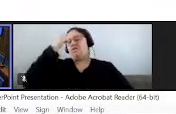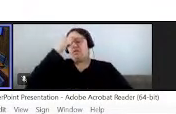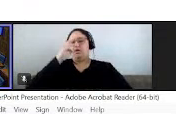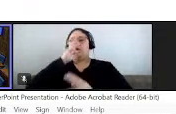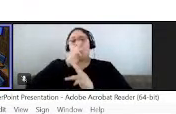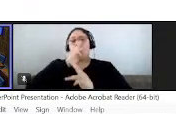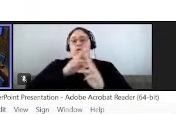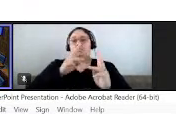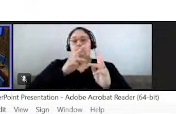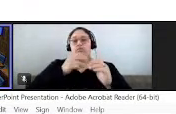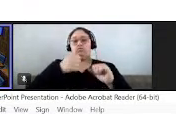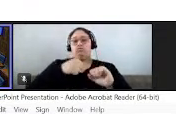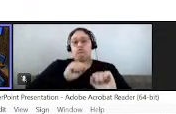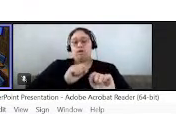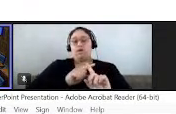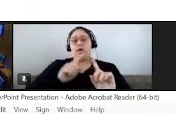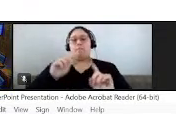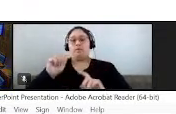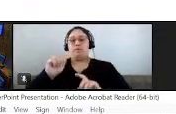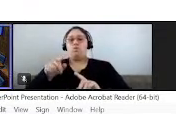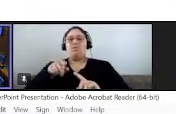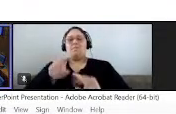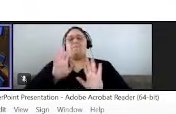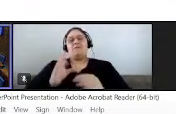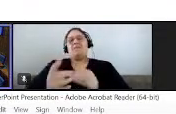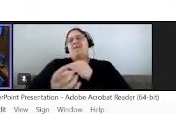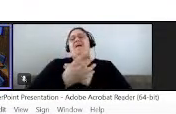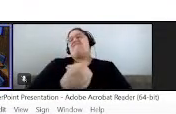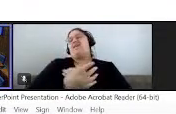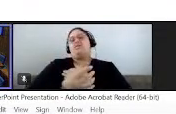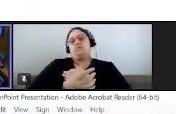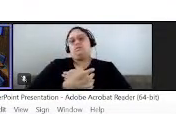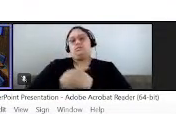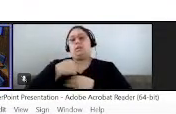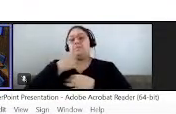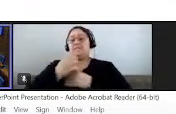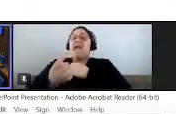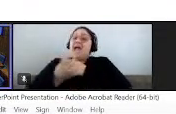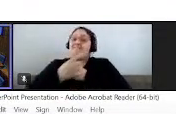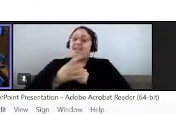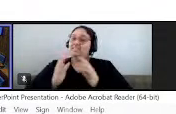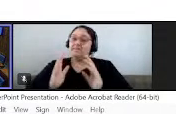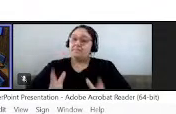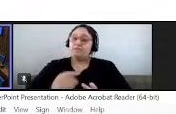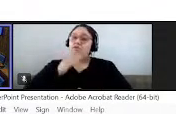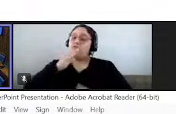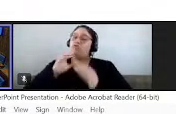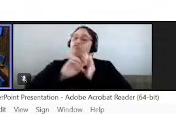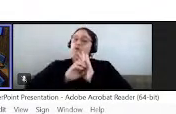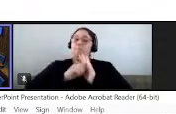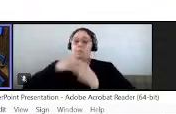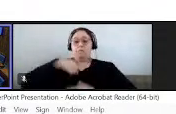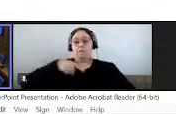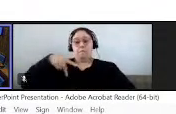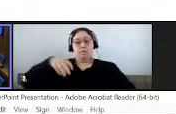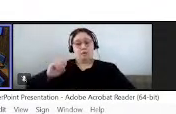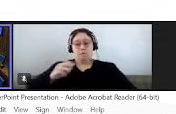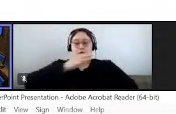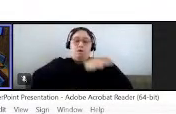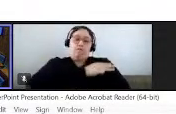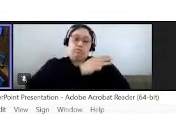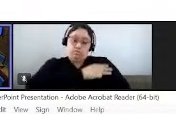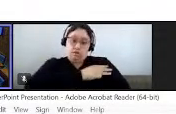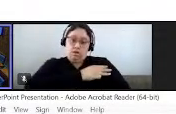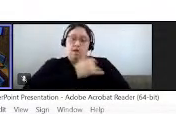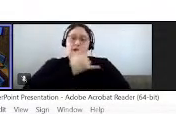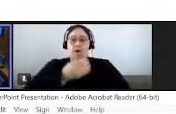Maseko, that it is but advice. Okay, and when I say but advice, so if I was to be the procedural officer,